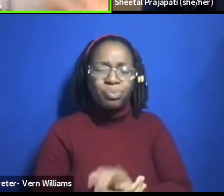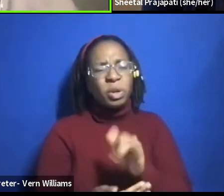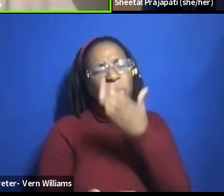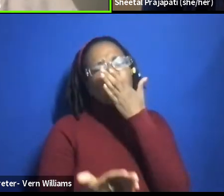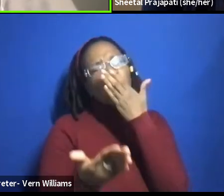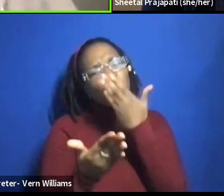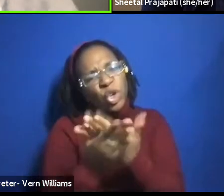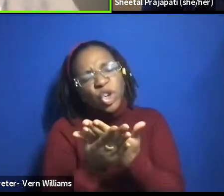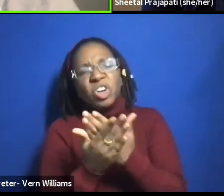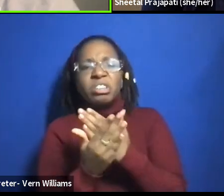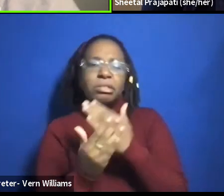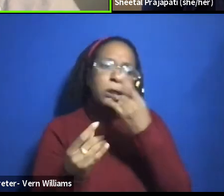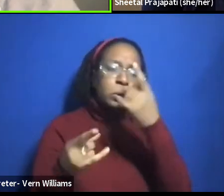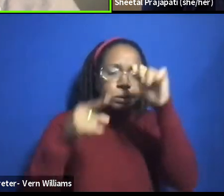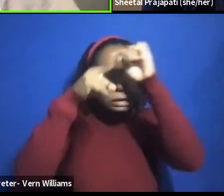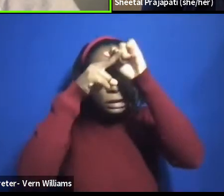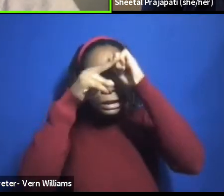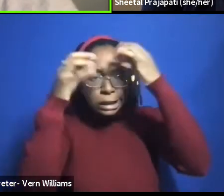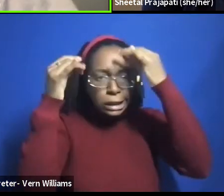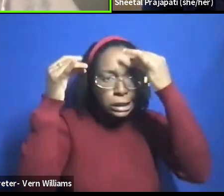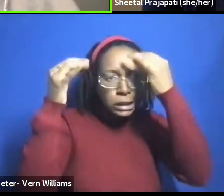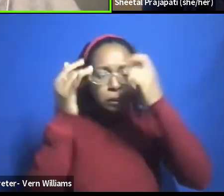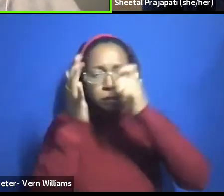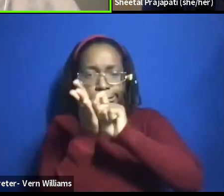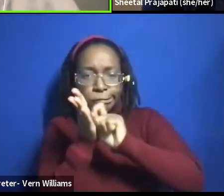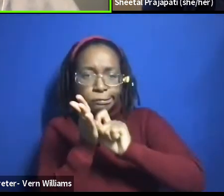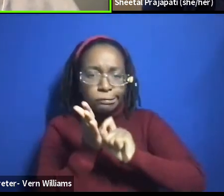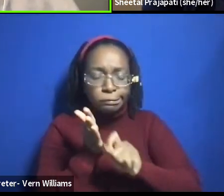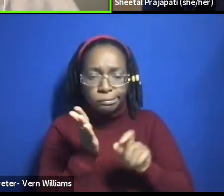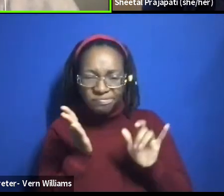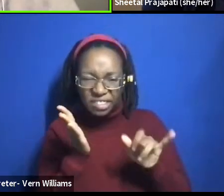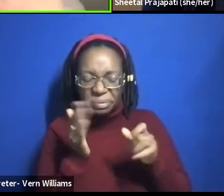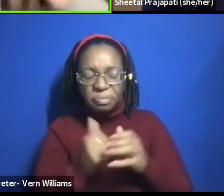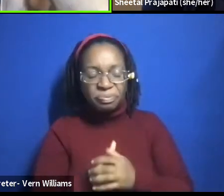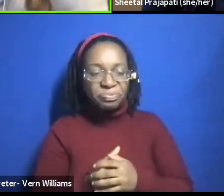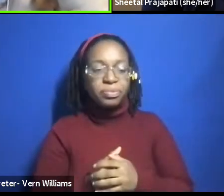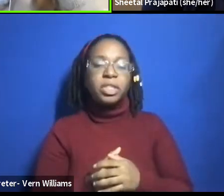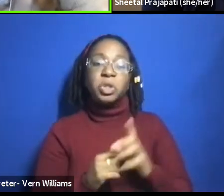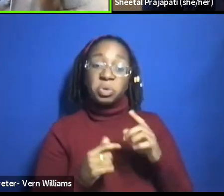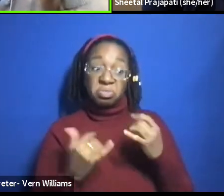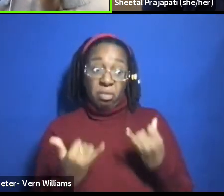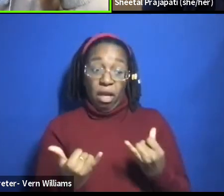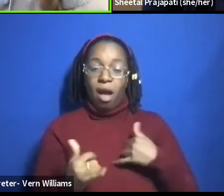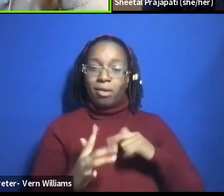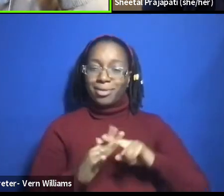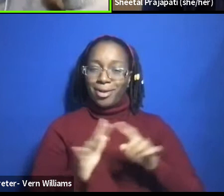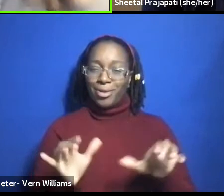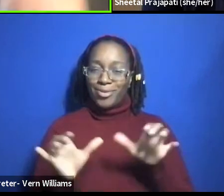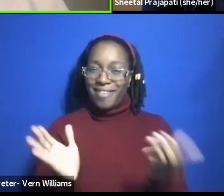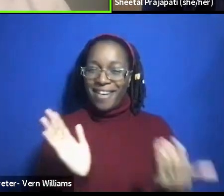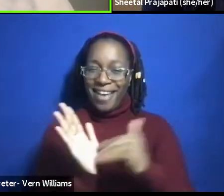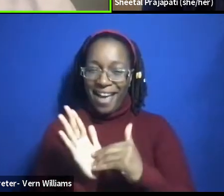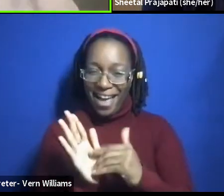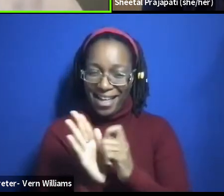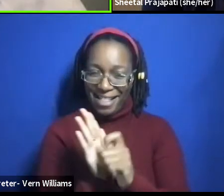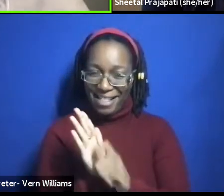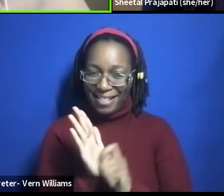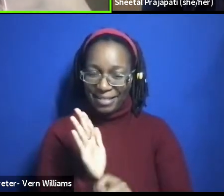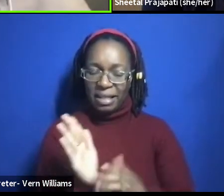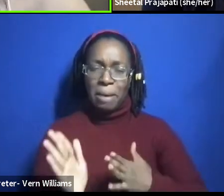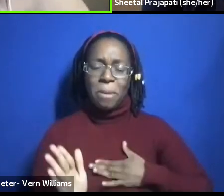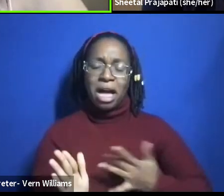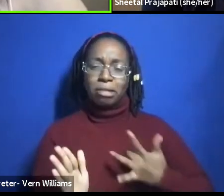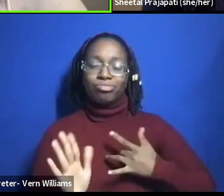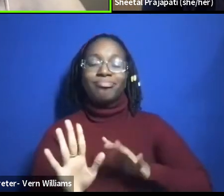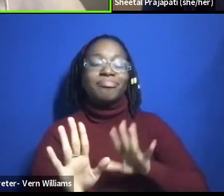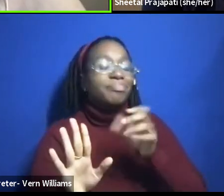the mind, you know. And so I've been doing that. And my feeling, first of all, for me, writing